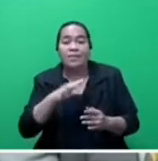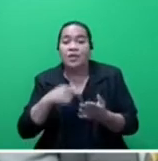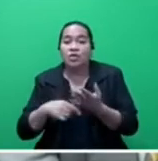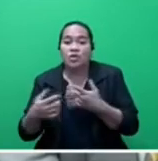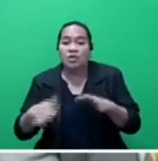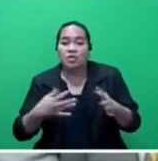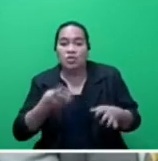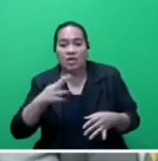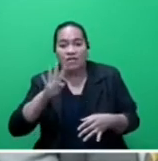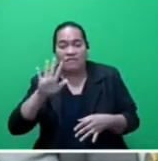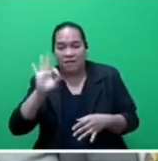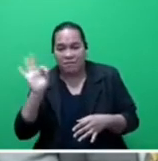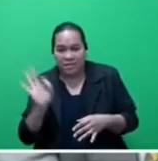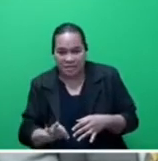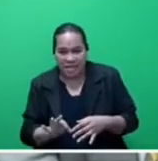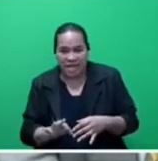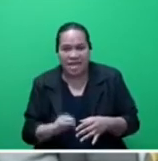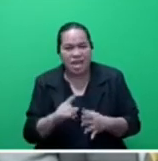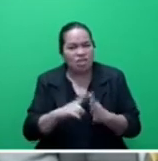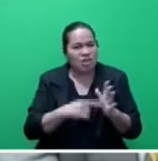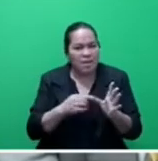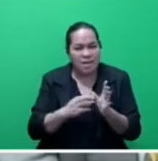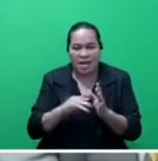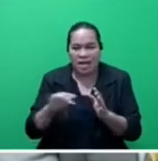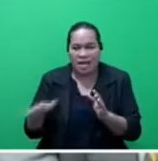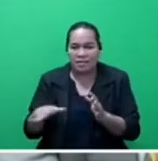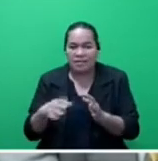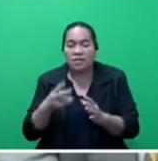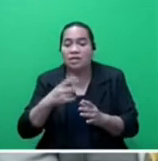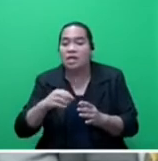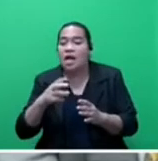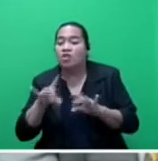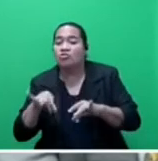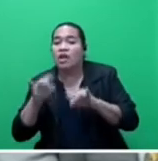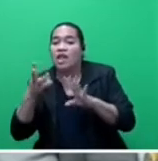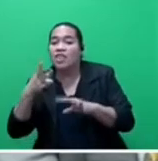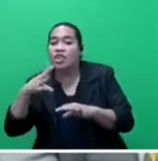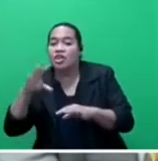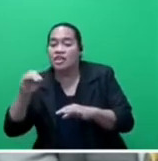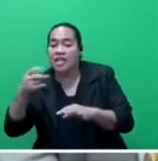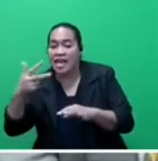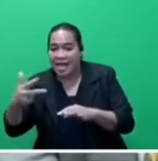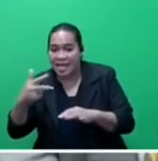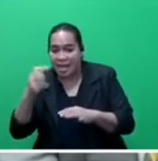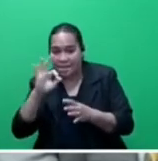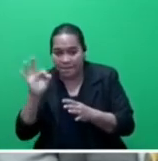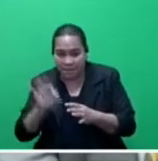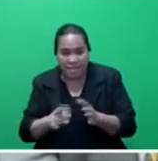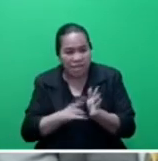Jamaica, 25%. Australia, 30%. New Zealand, 28%. The